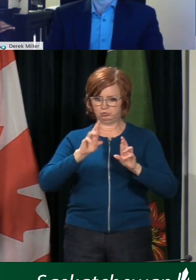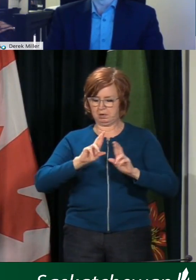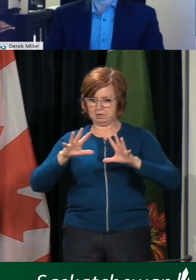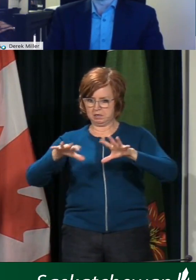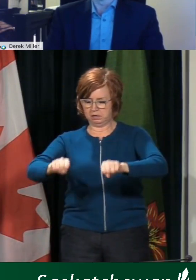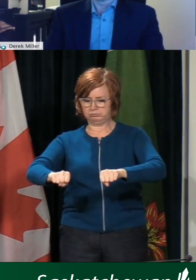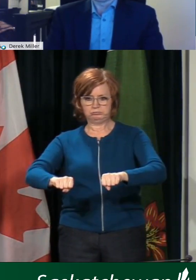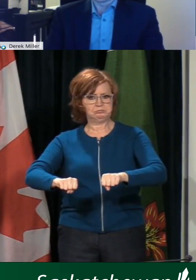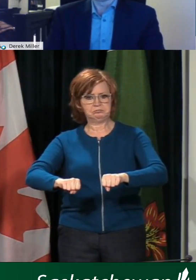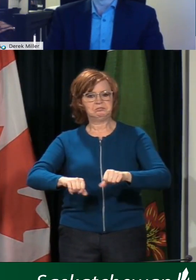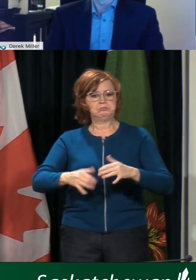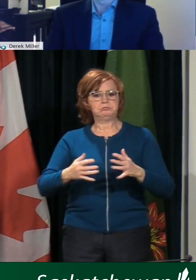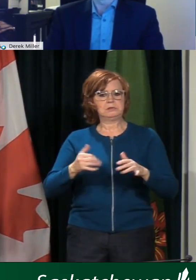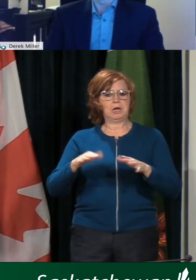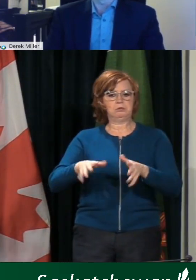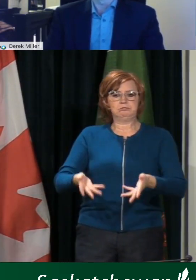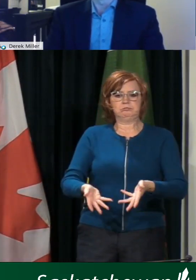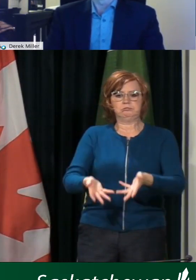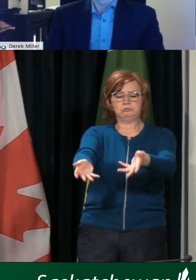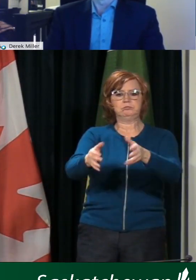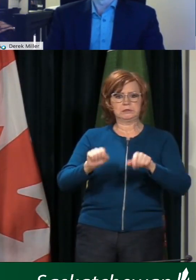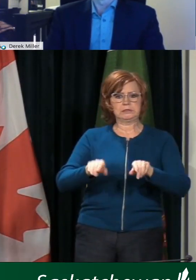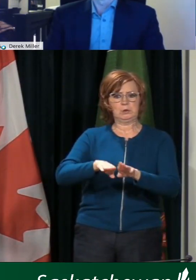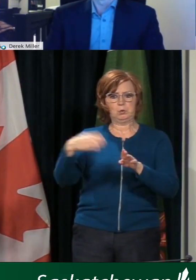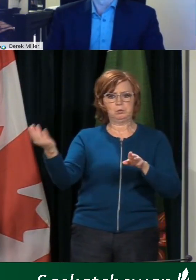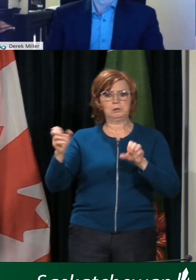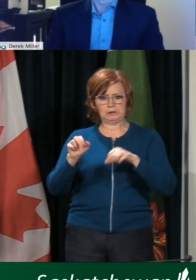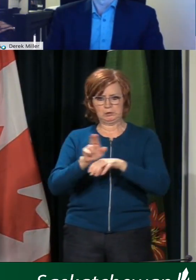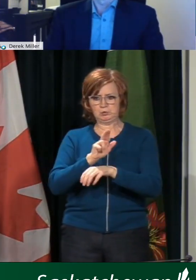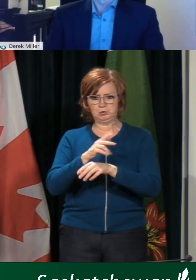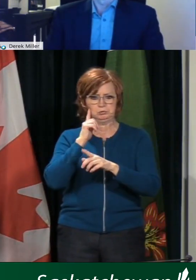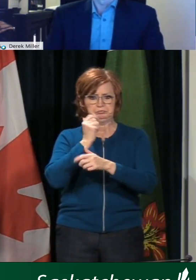we currently have within the health system.